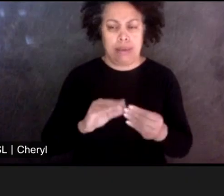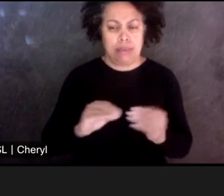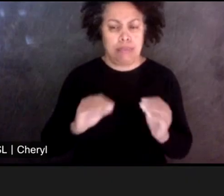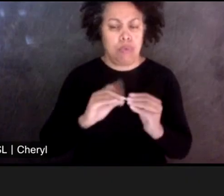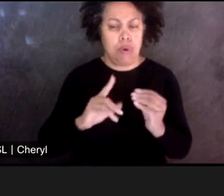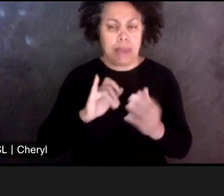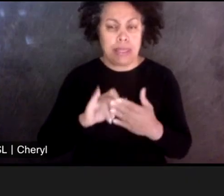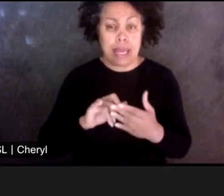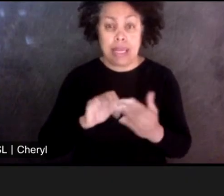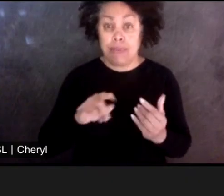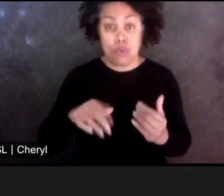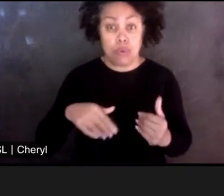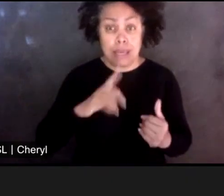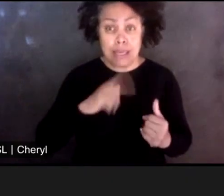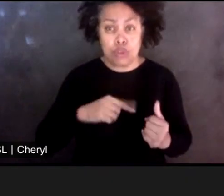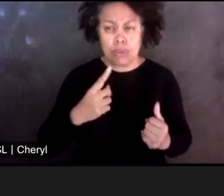get answered.